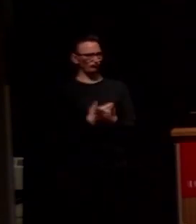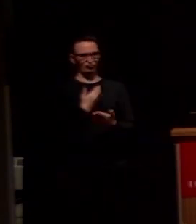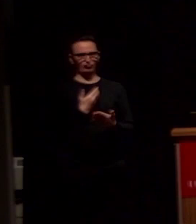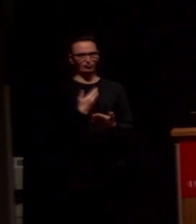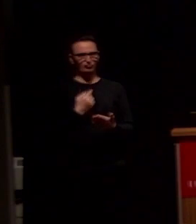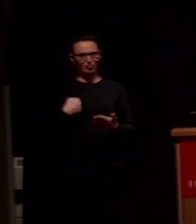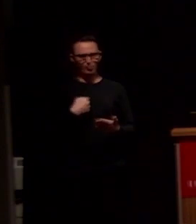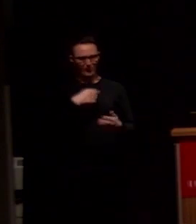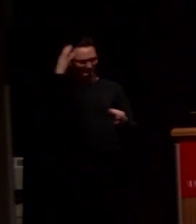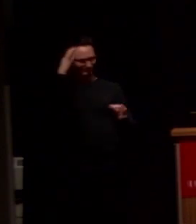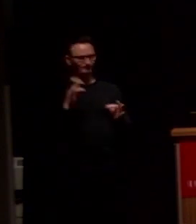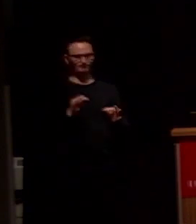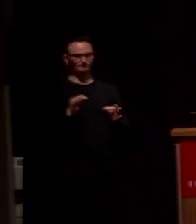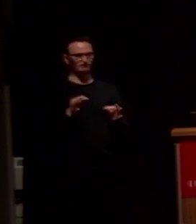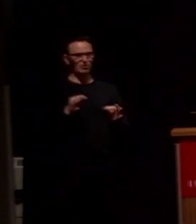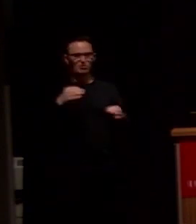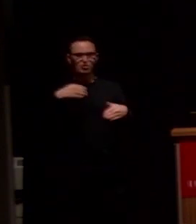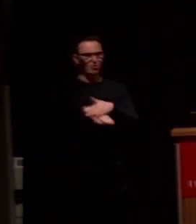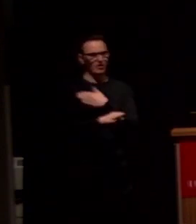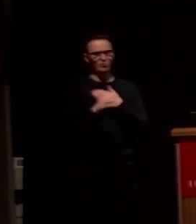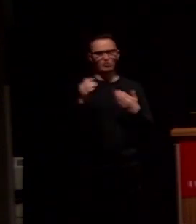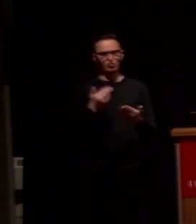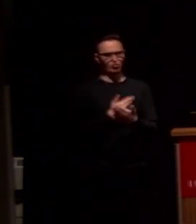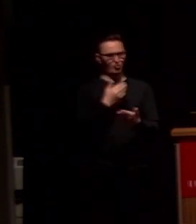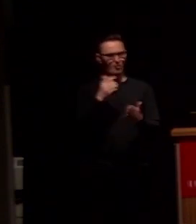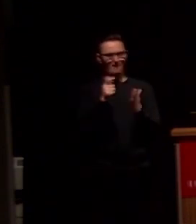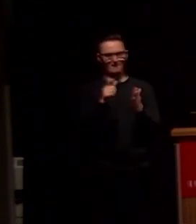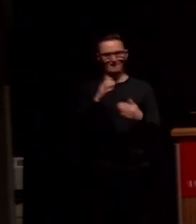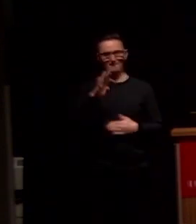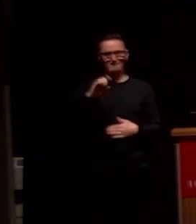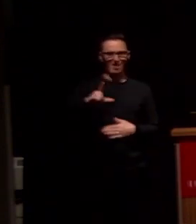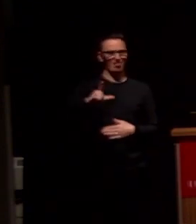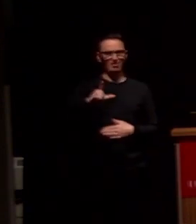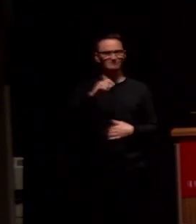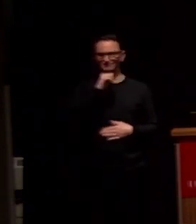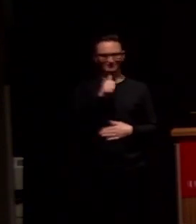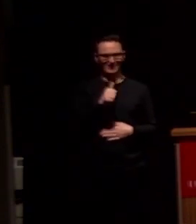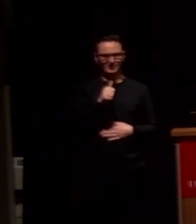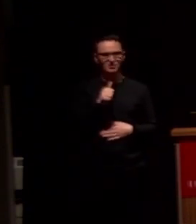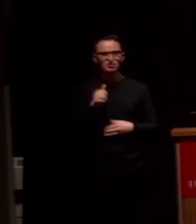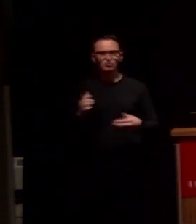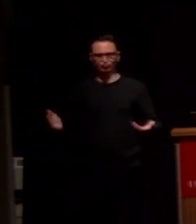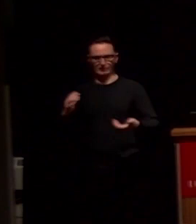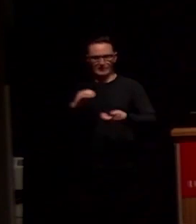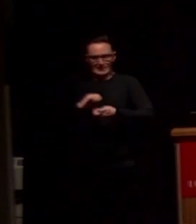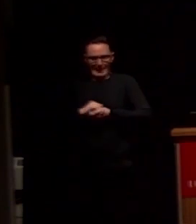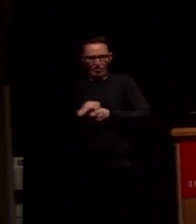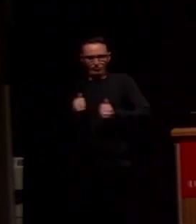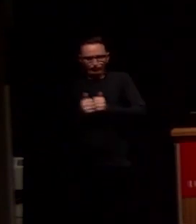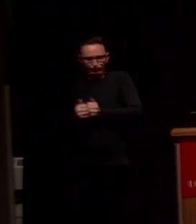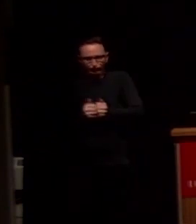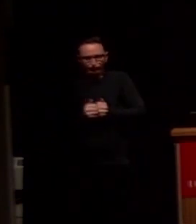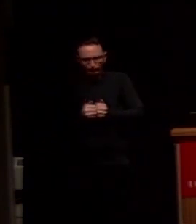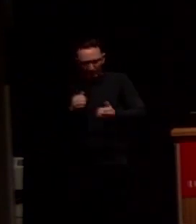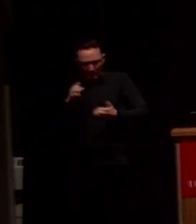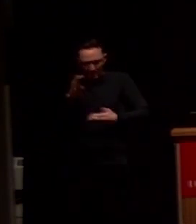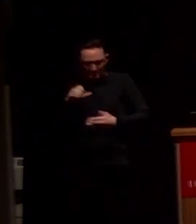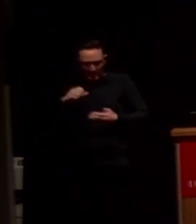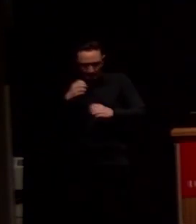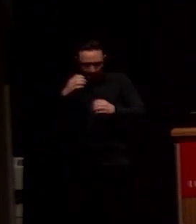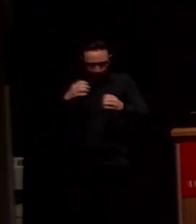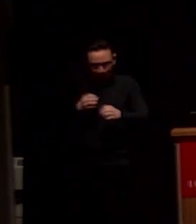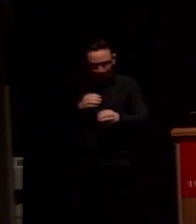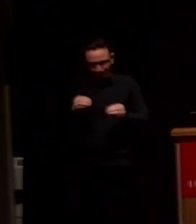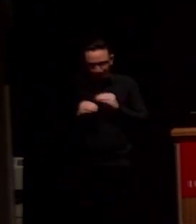that none of us were going in with our own bills, and so we all came in together. So we actually have 18 bills covering every different issue you can think of, you